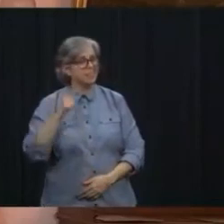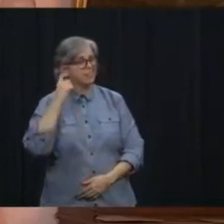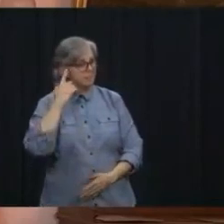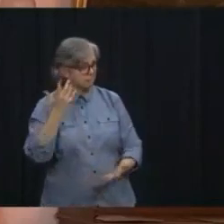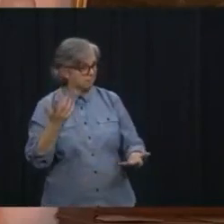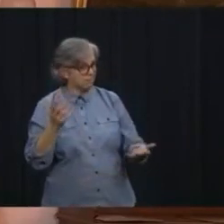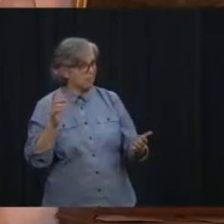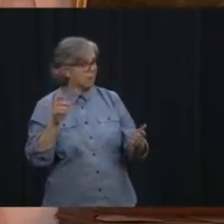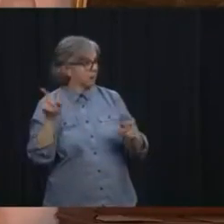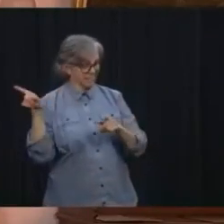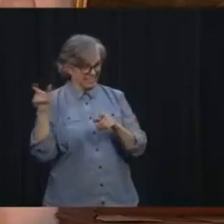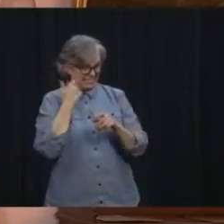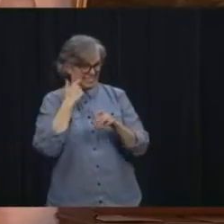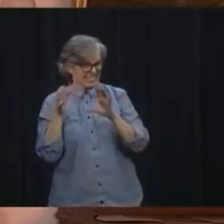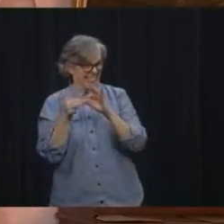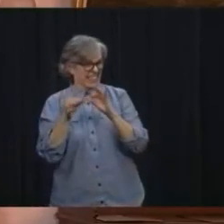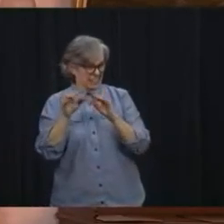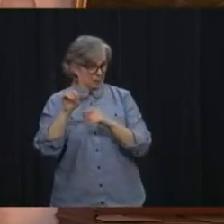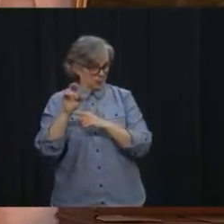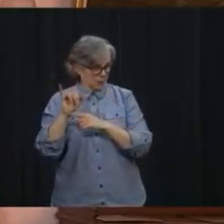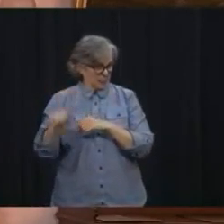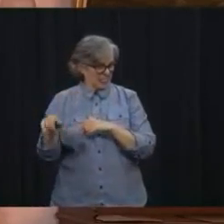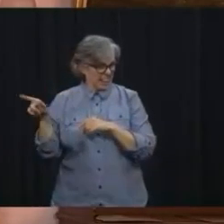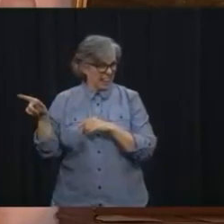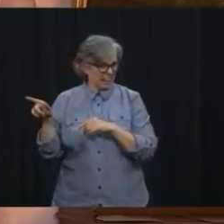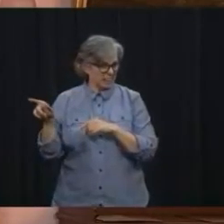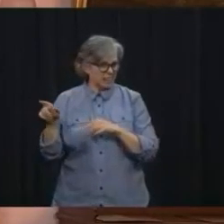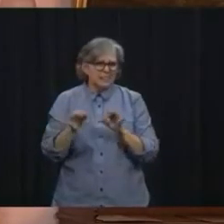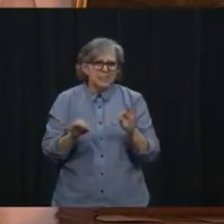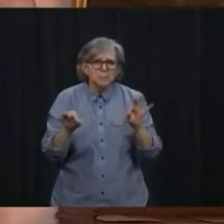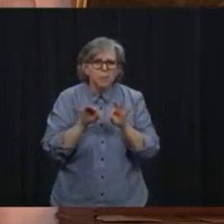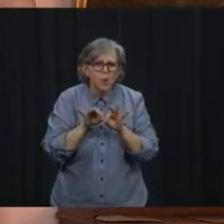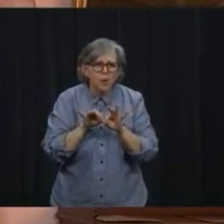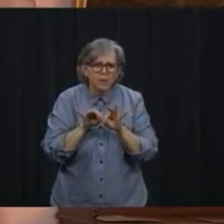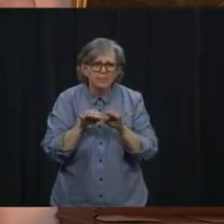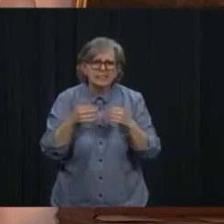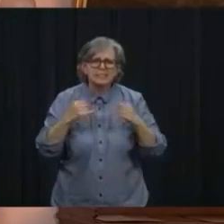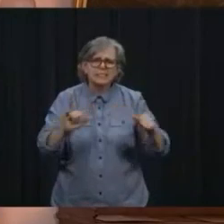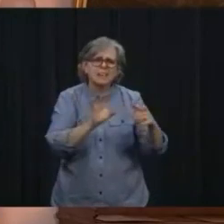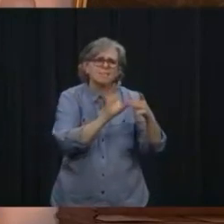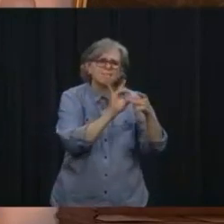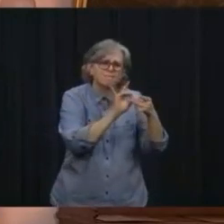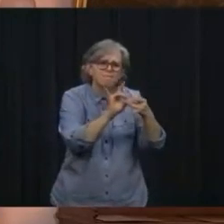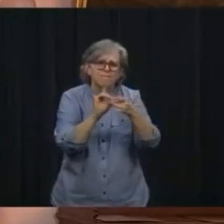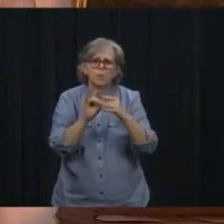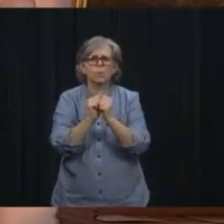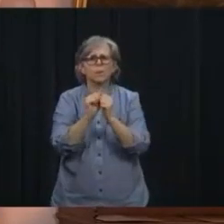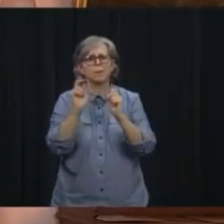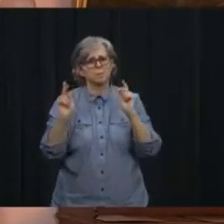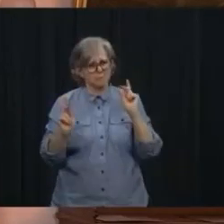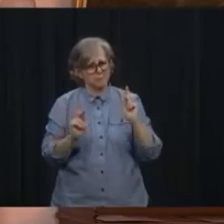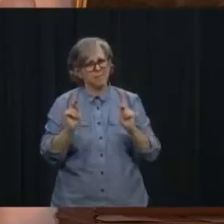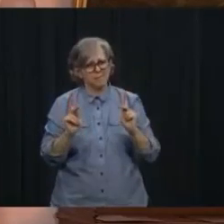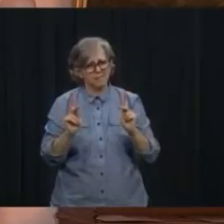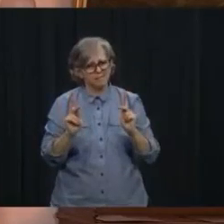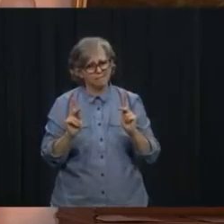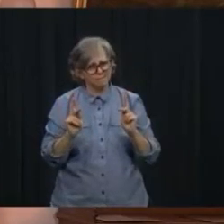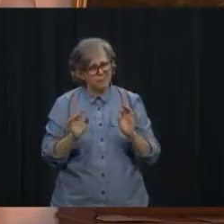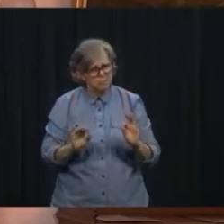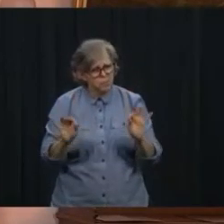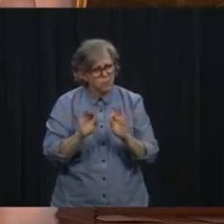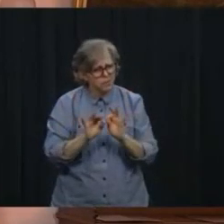a little acronym, little word called HALT. So HALT. If I'm feeling hungry, angry, lonely,